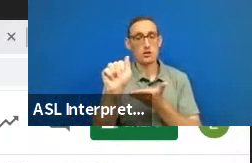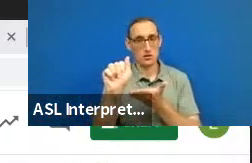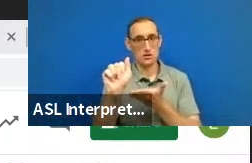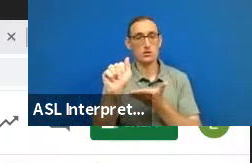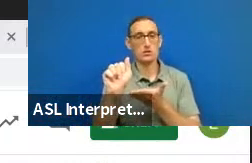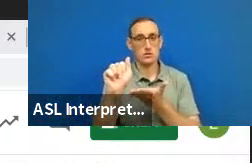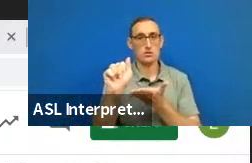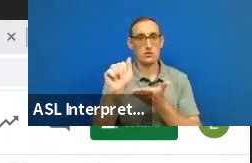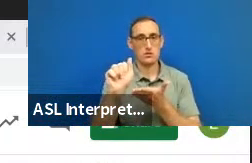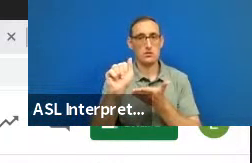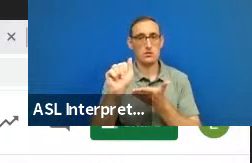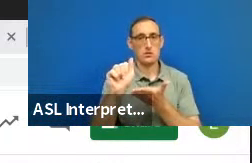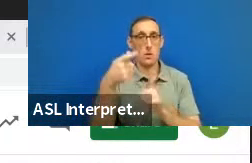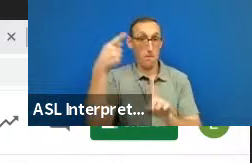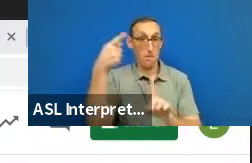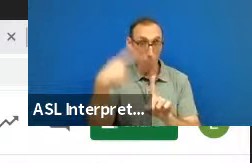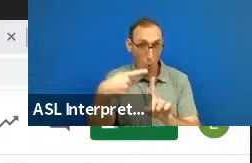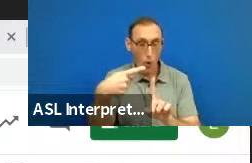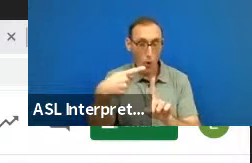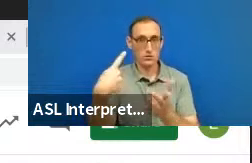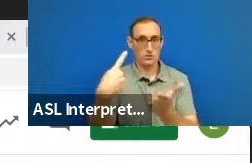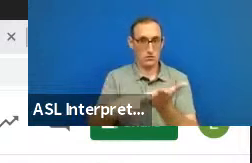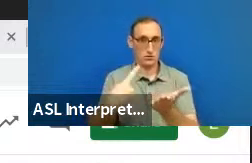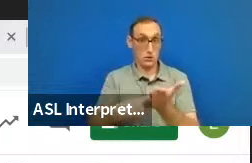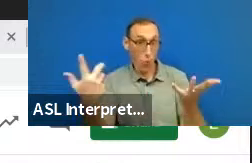conducted. Yes. And